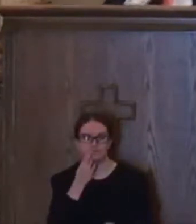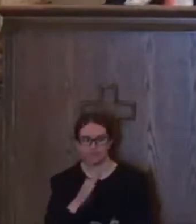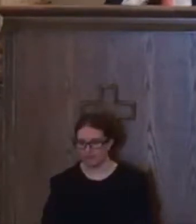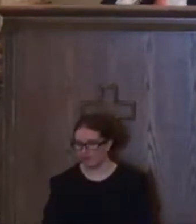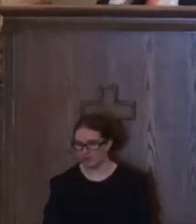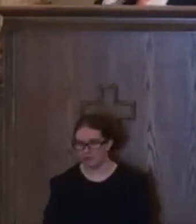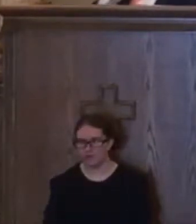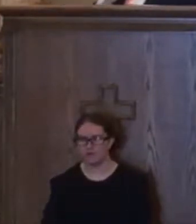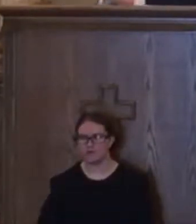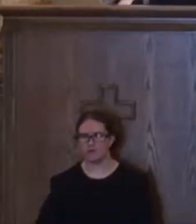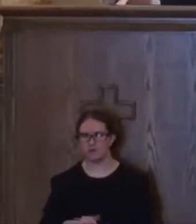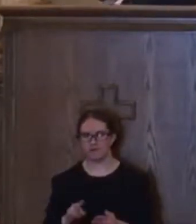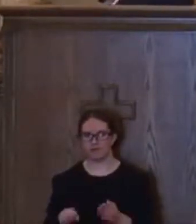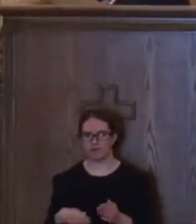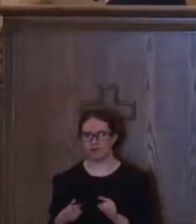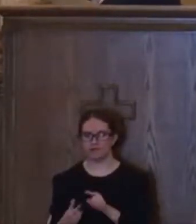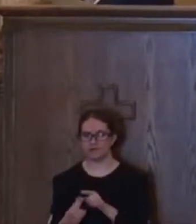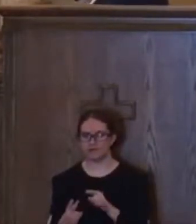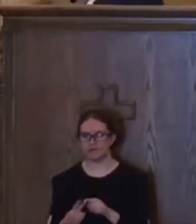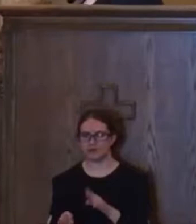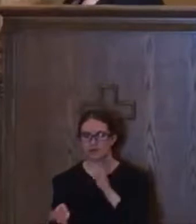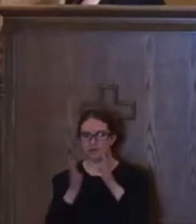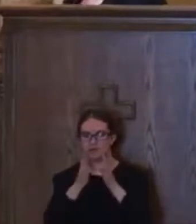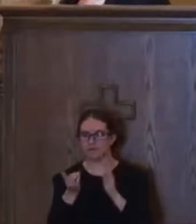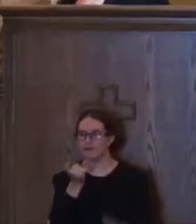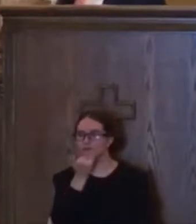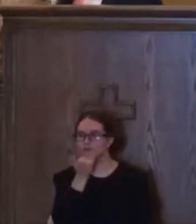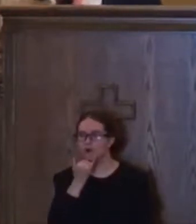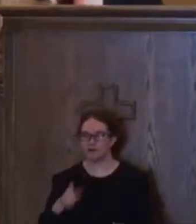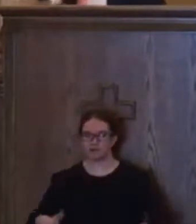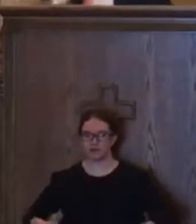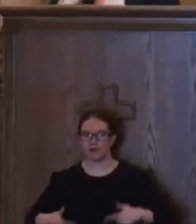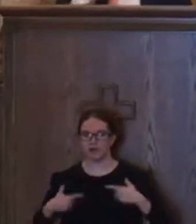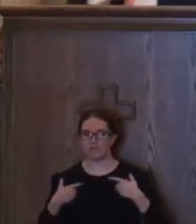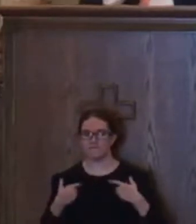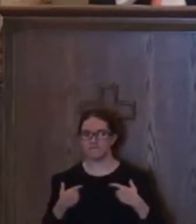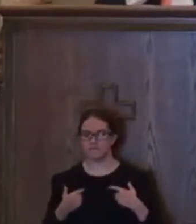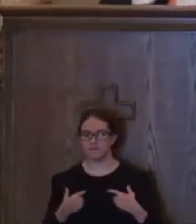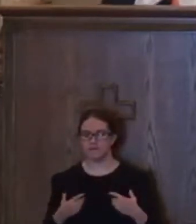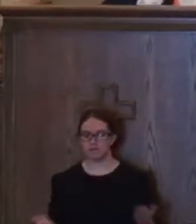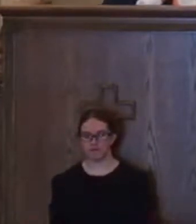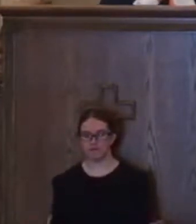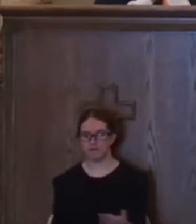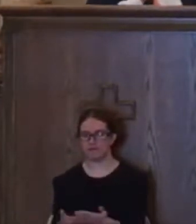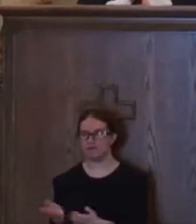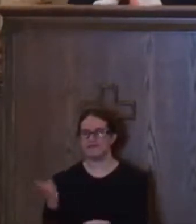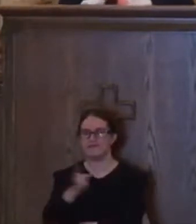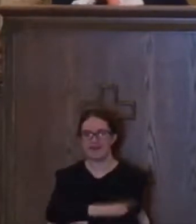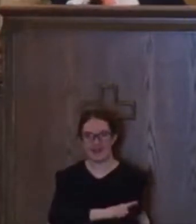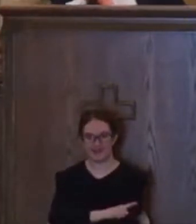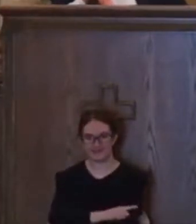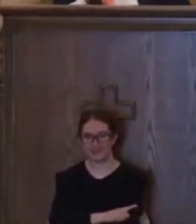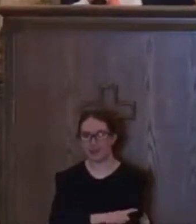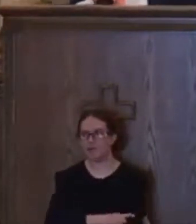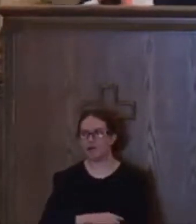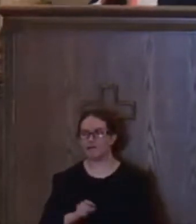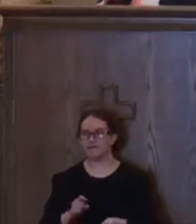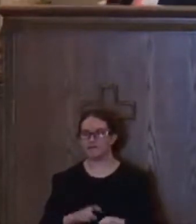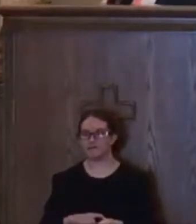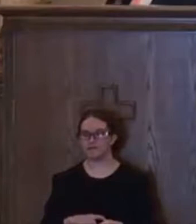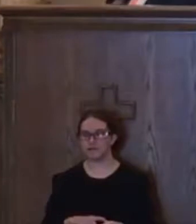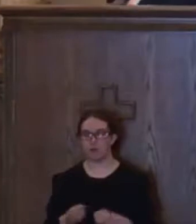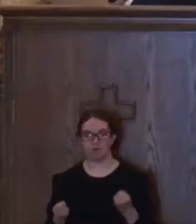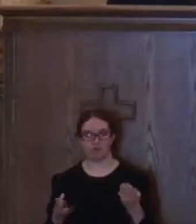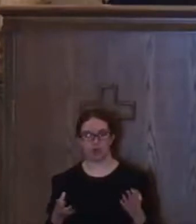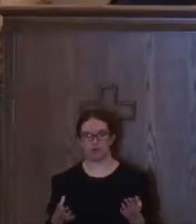But you know what? If we all decided to talk about what's going wrong in our lives, we'd be here all day. And by the time of it, I'm sure